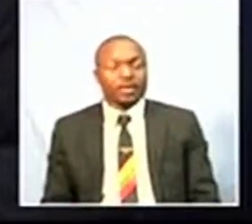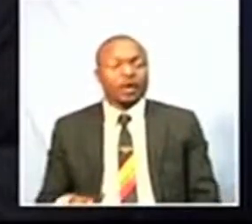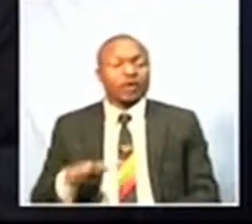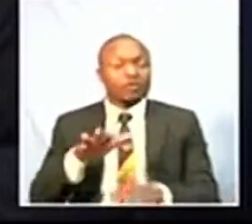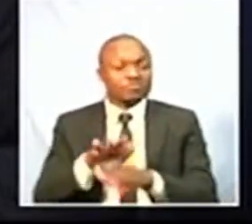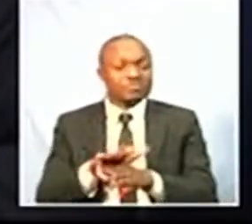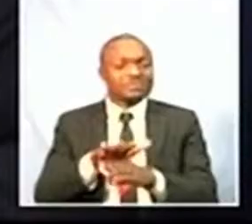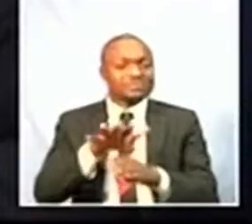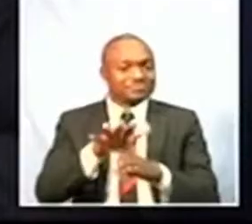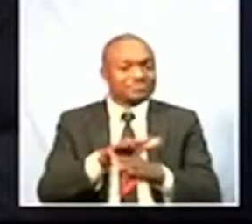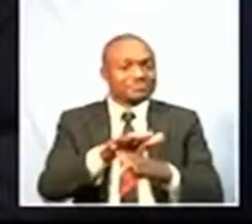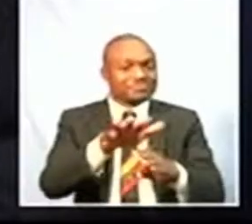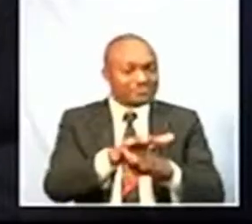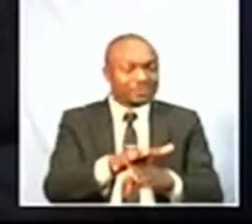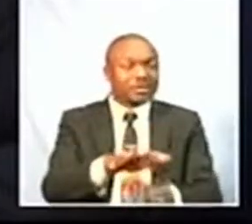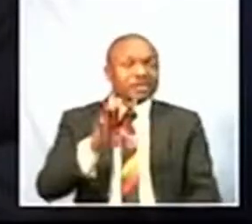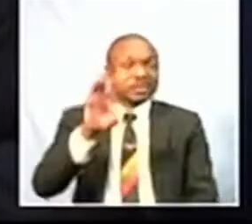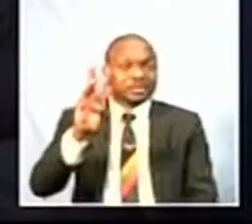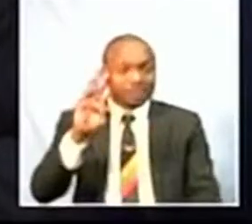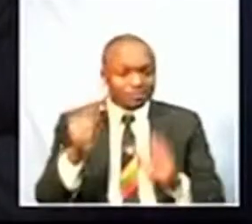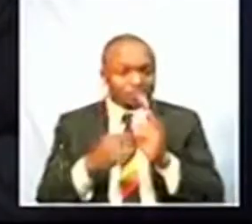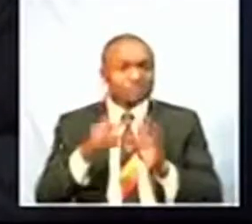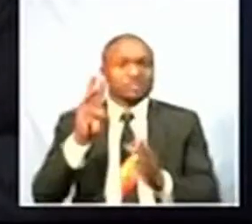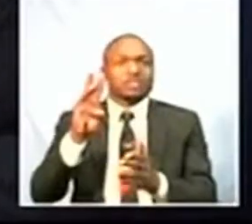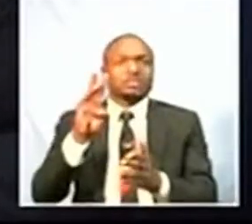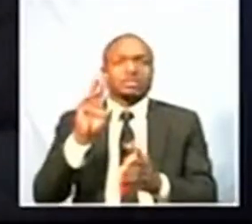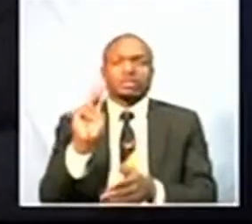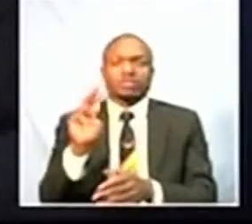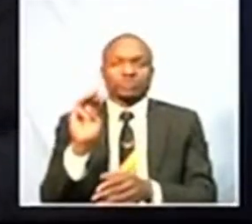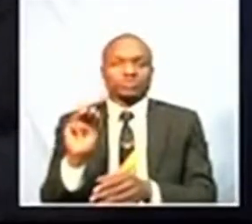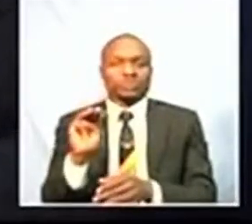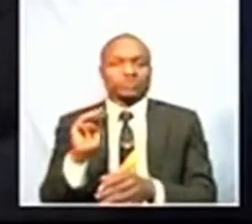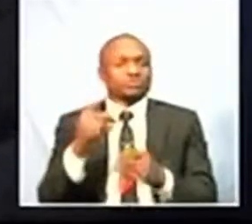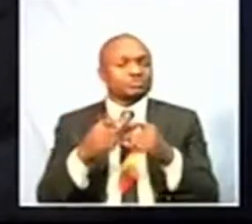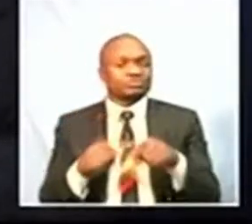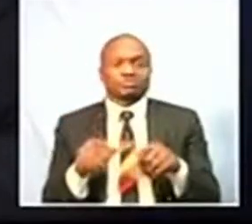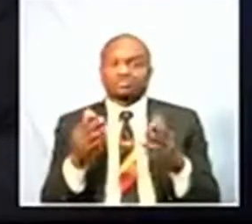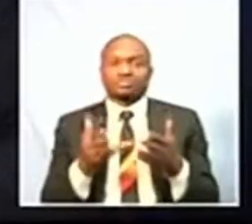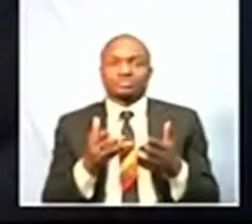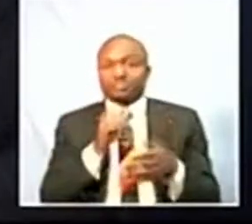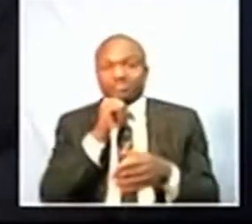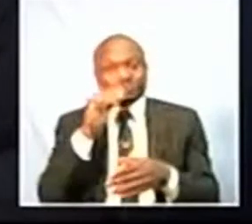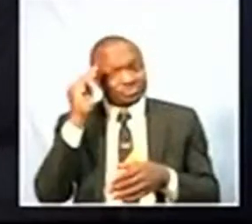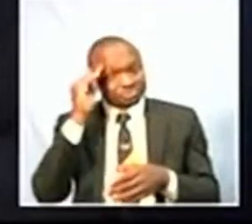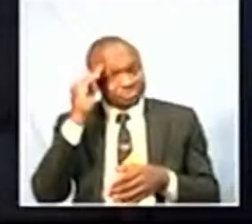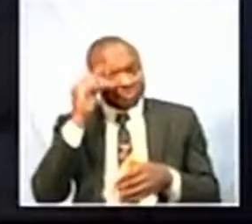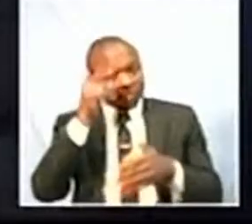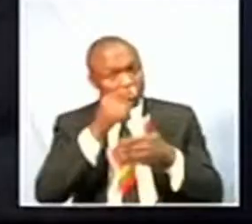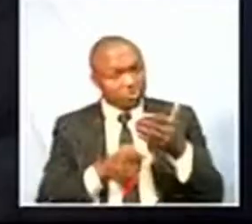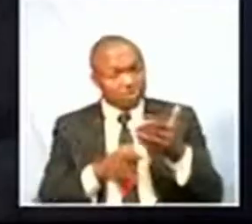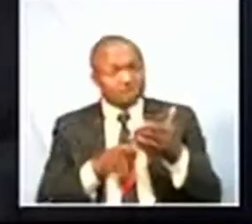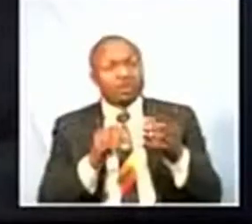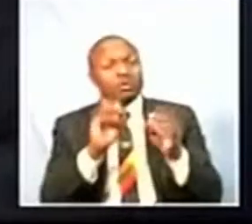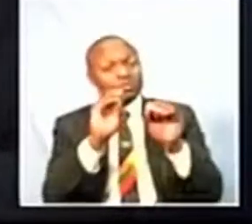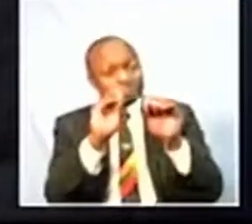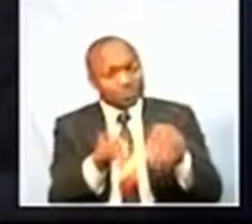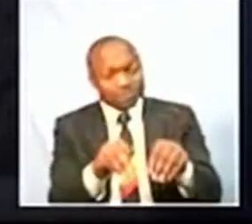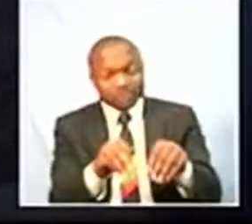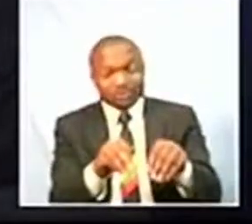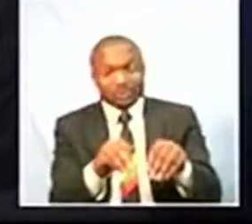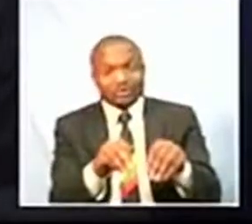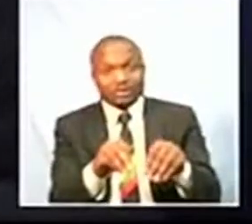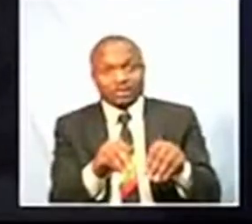compaction of 6.6 kilometers was not done. I wonder what compaction, whether you put